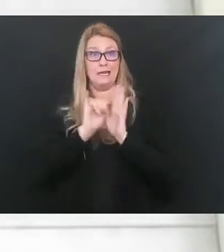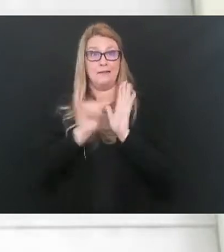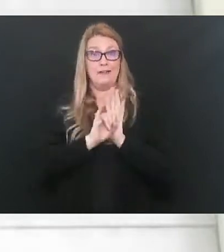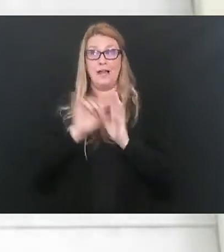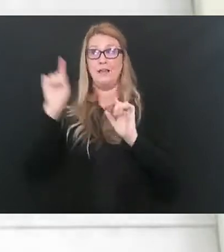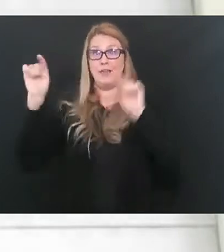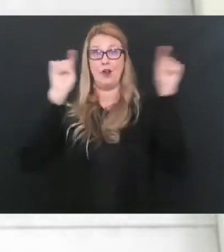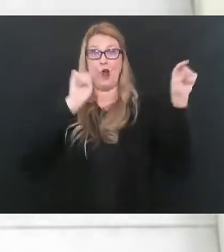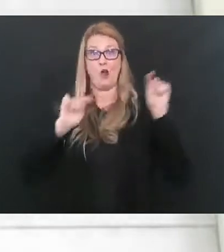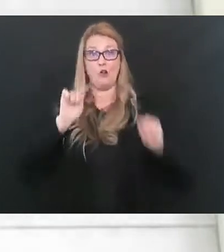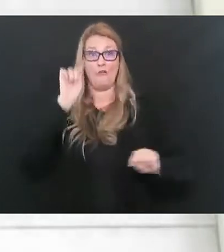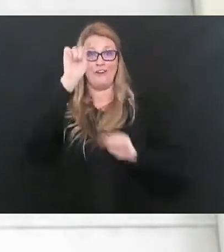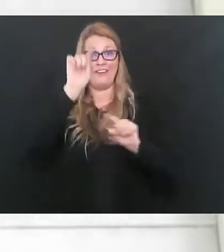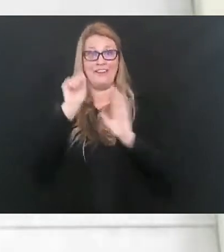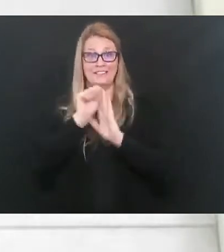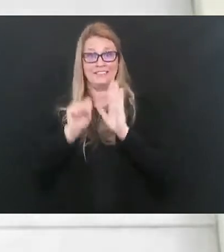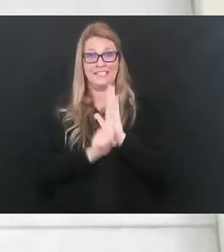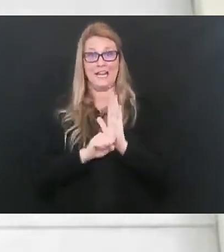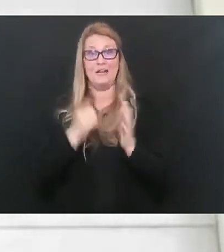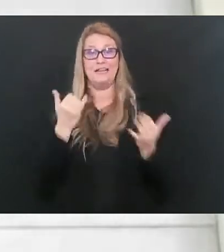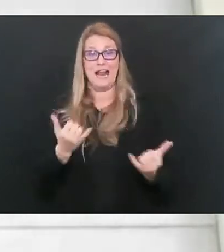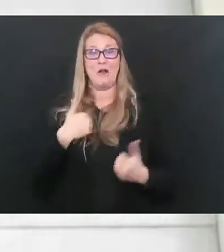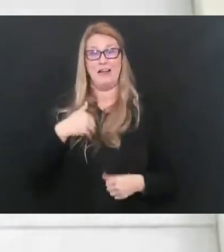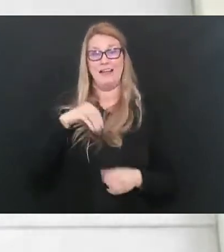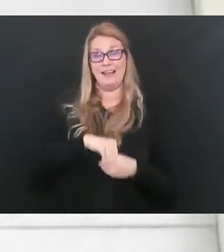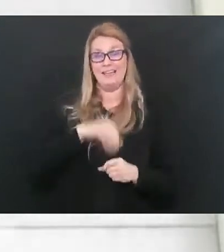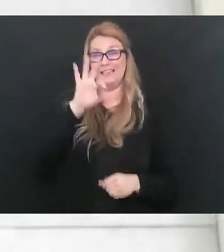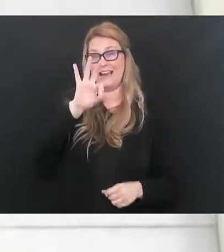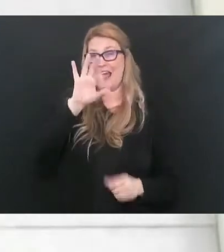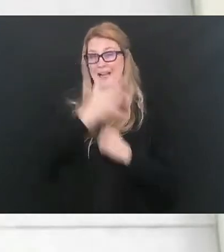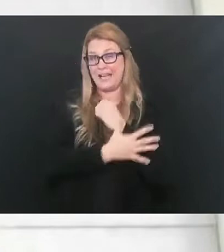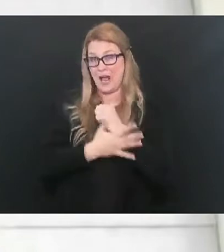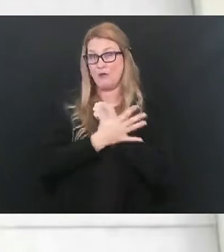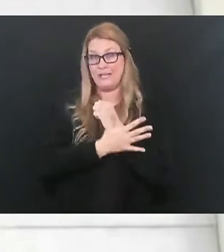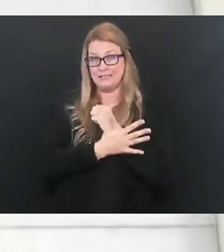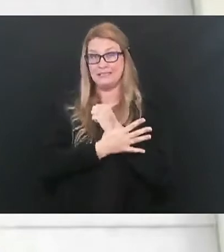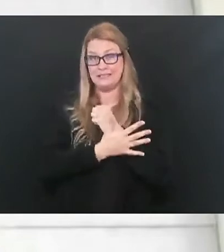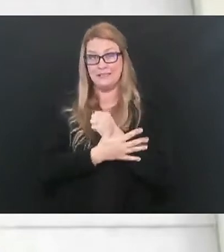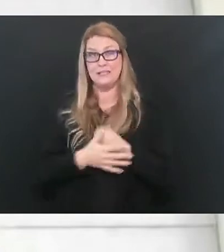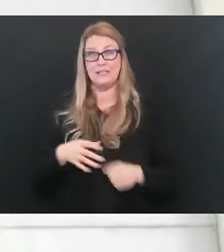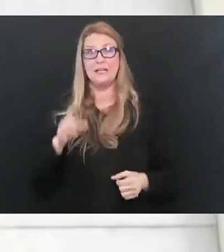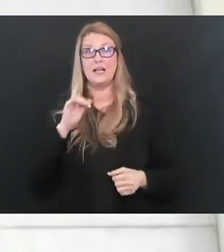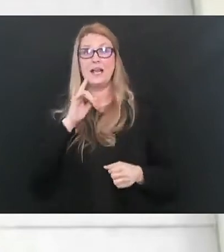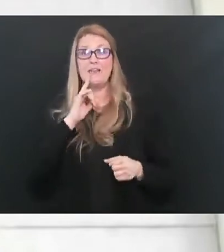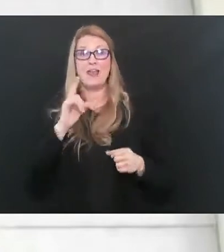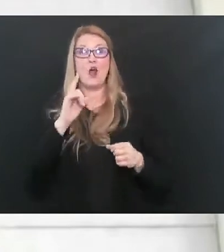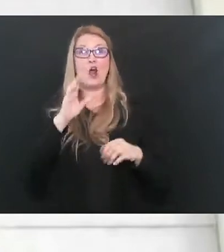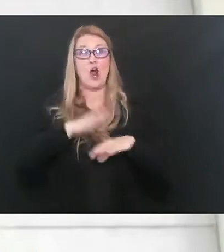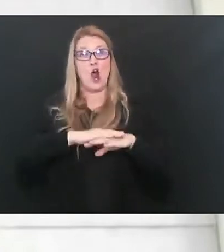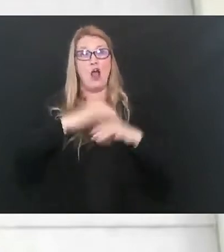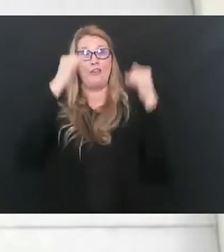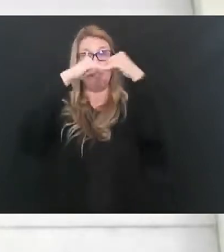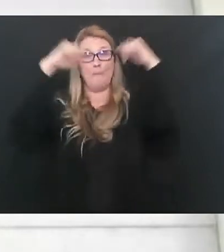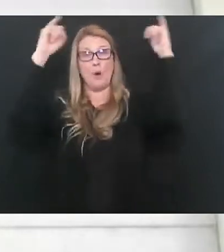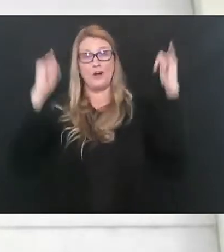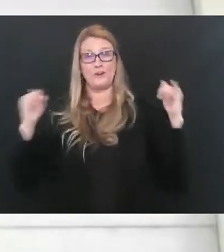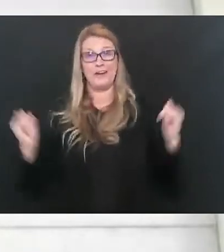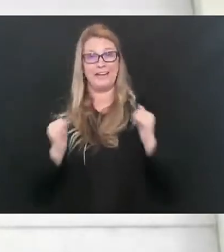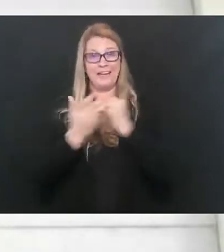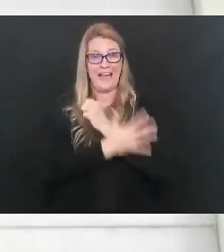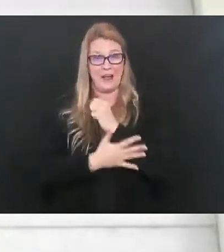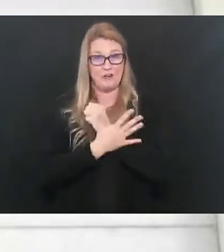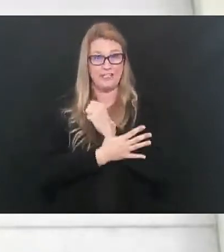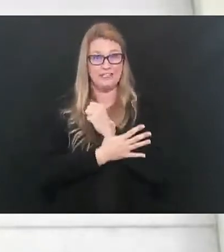have seen that in approximately 9 counties as well. Those are in some of our bordering counties. Of course, West Virginia does have a lot of